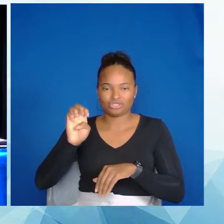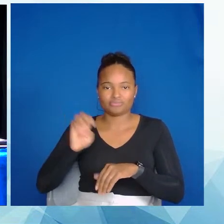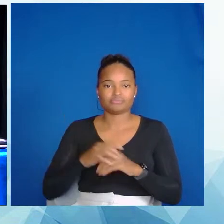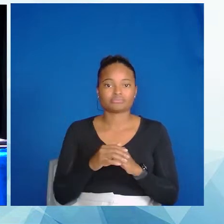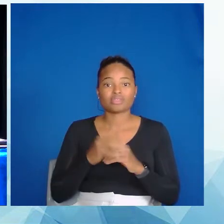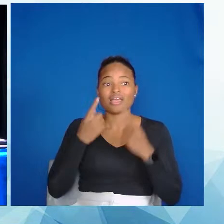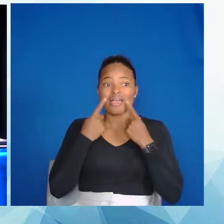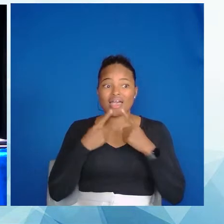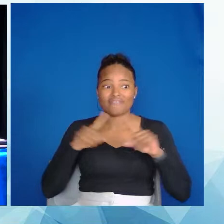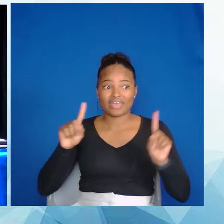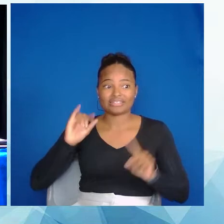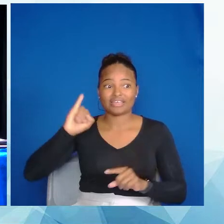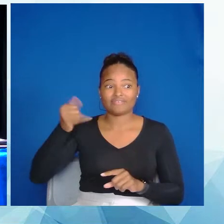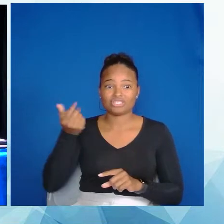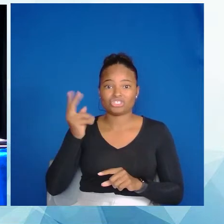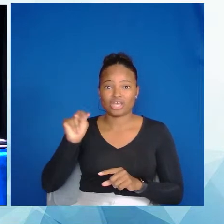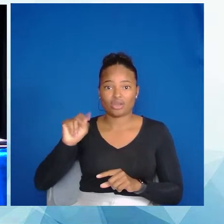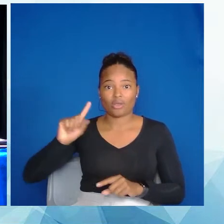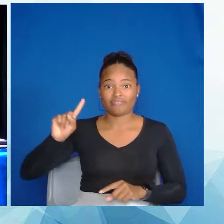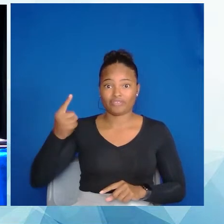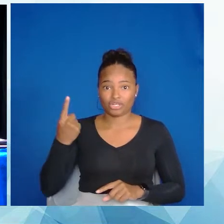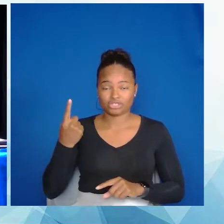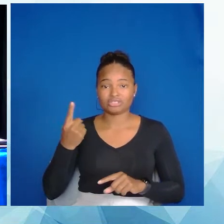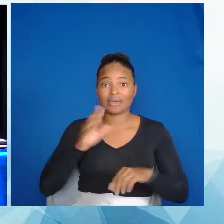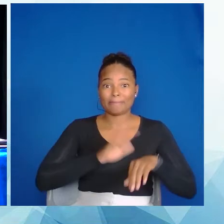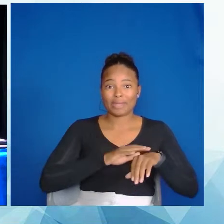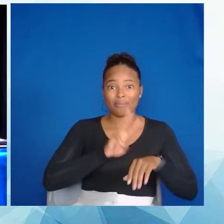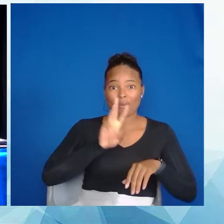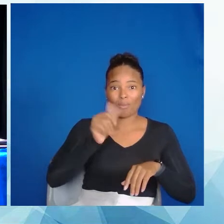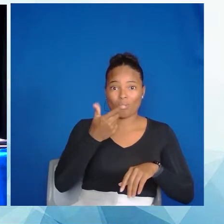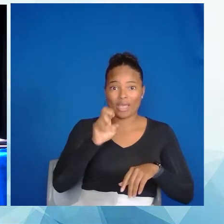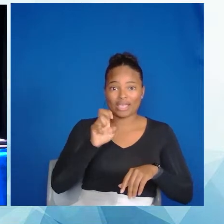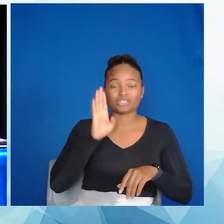wage will increase from $13.85 to